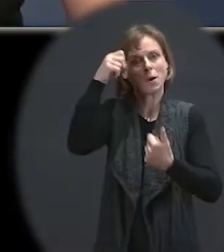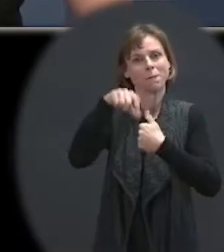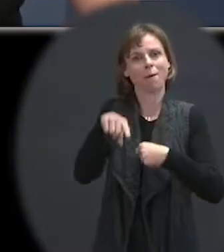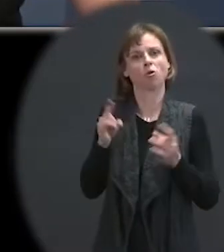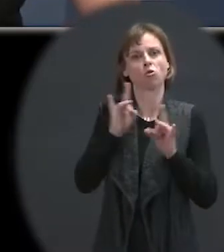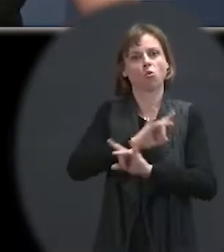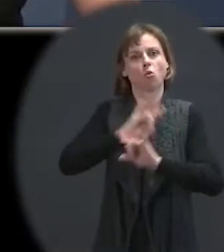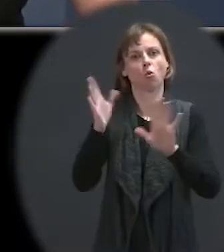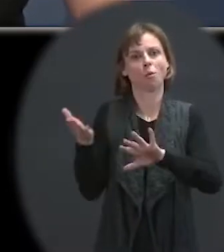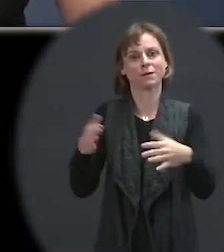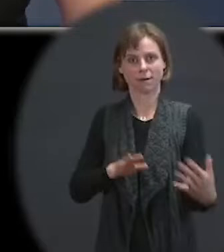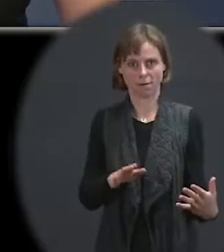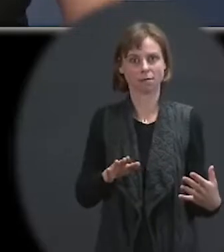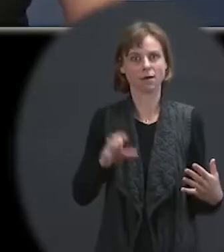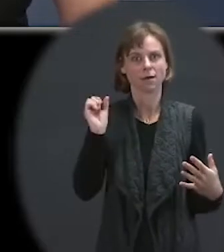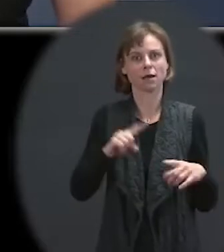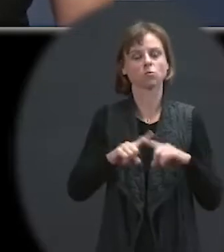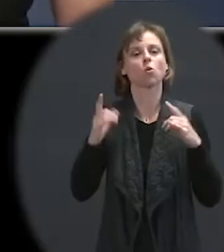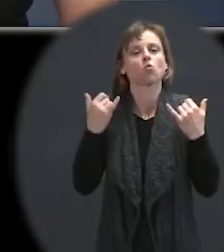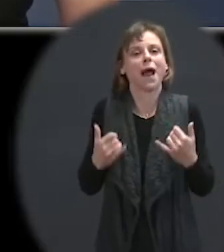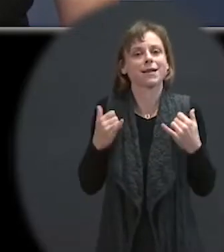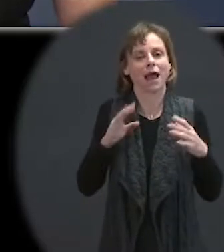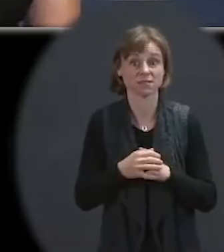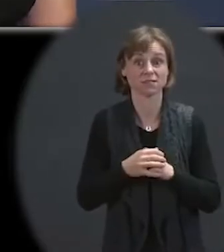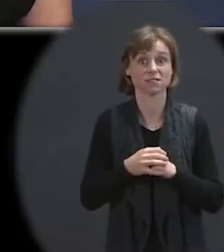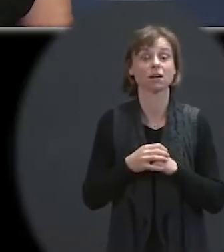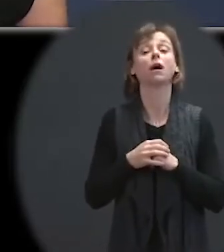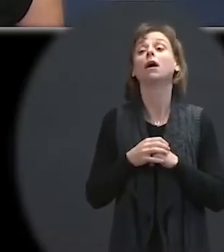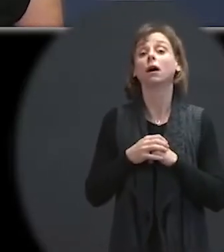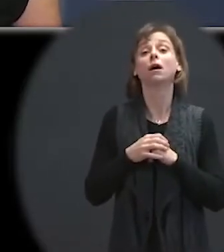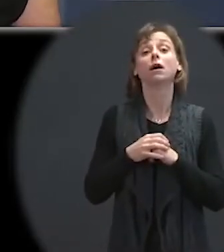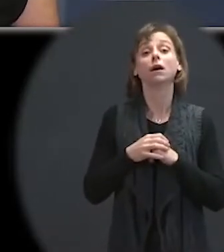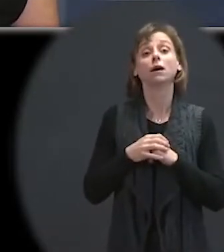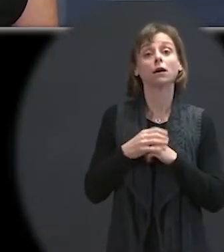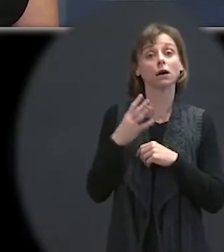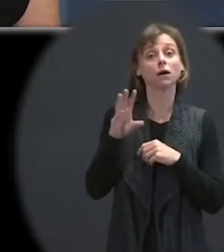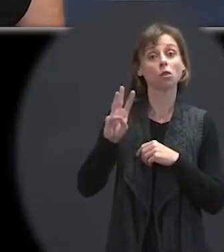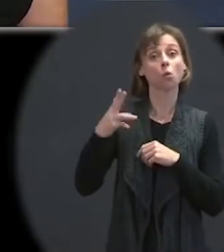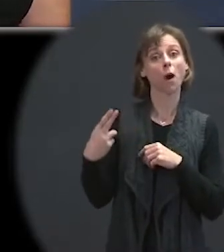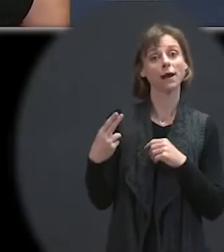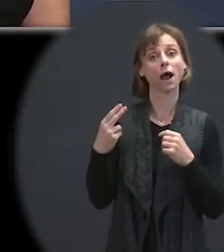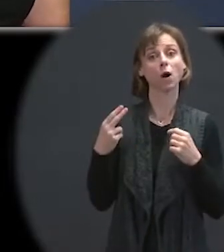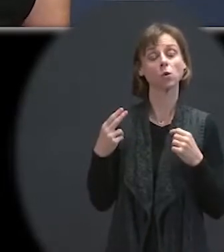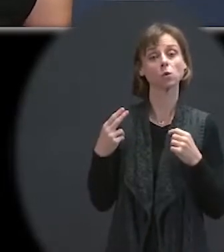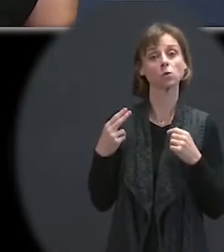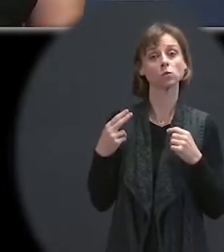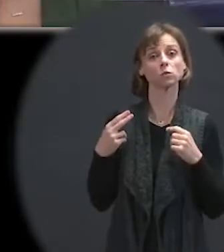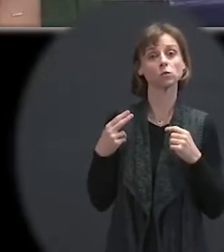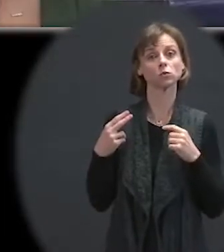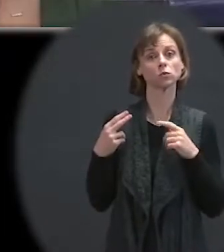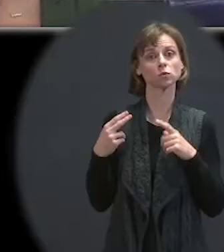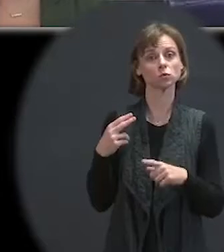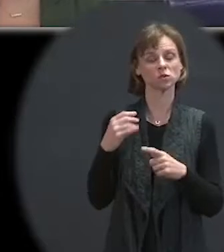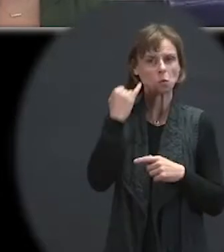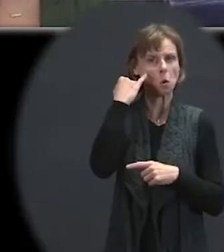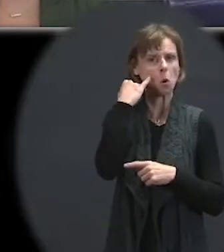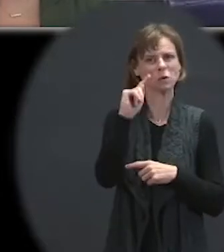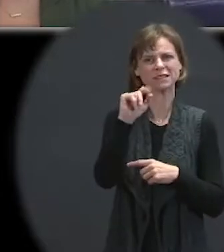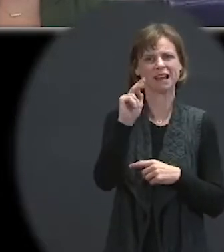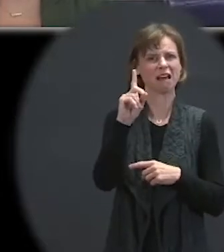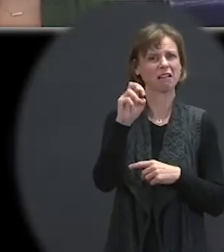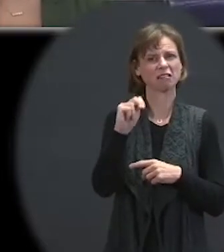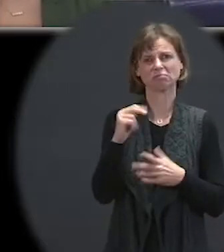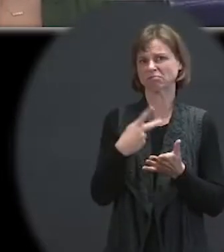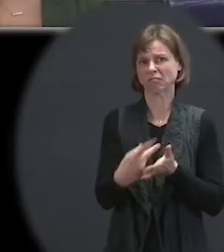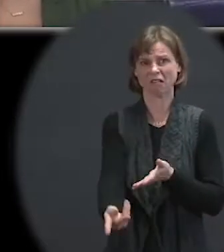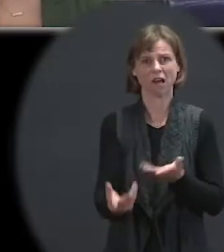point of time, our focus is on the pandemic and saving more lives. Does the White House have a plan B if Neera Tanden doesn't work out? And could you give us a sense